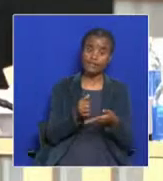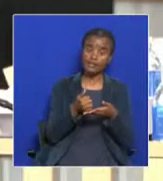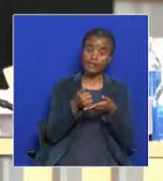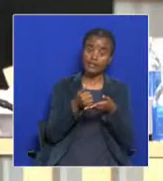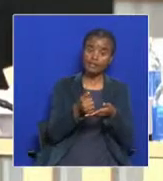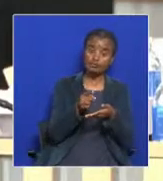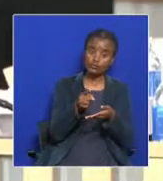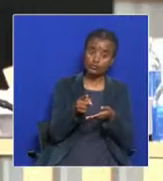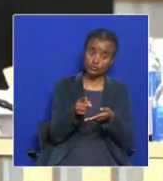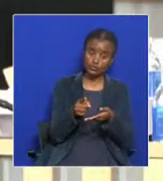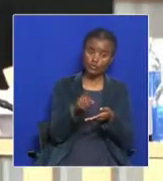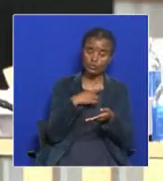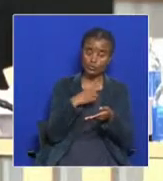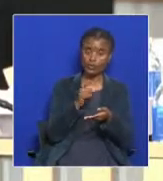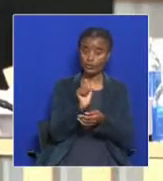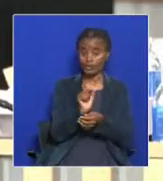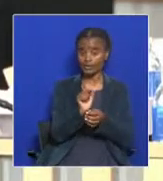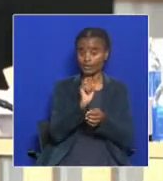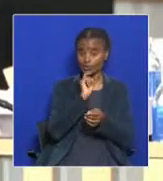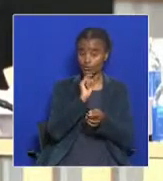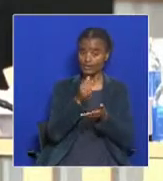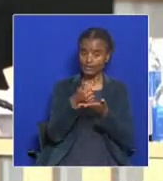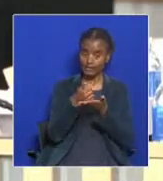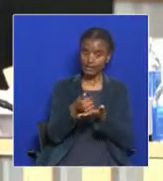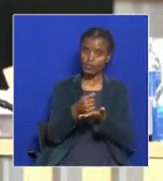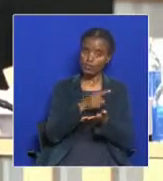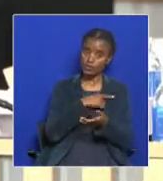that's what you did, you called him to assist you,